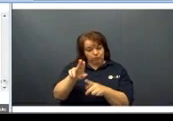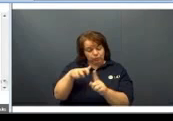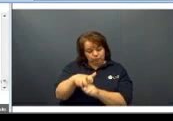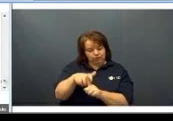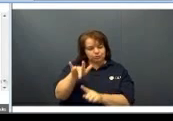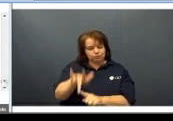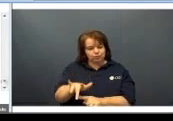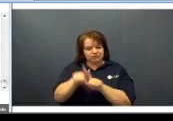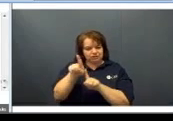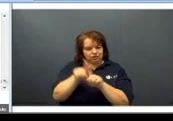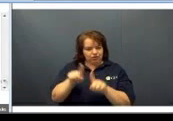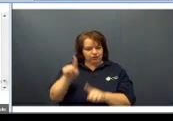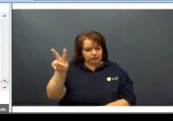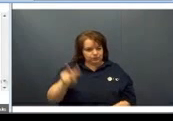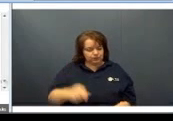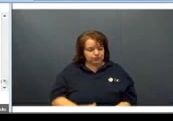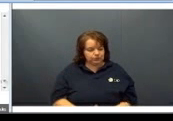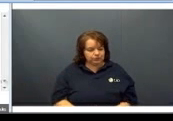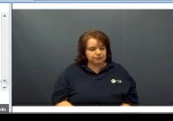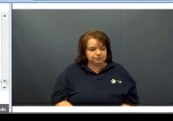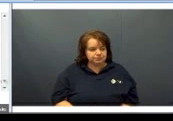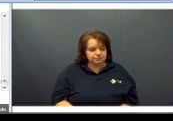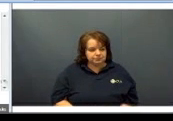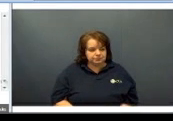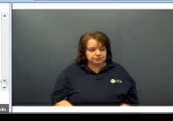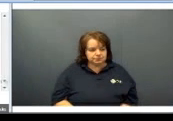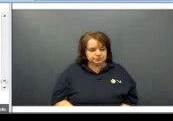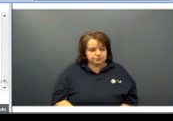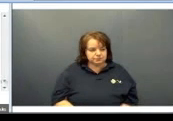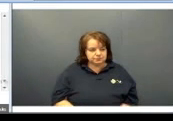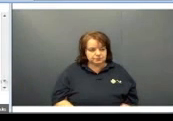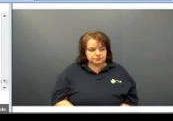name. To withdraw your request, please press star 2.